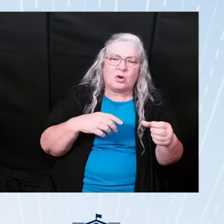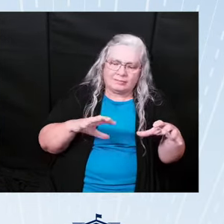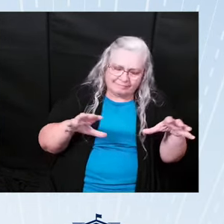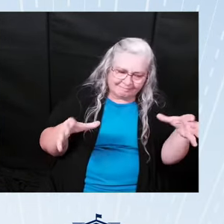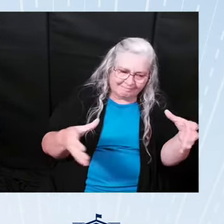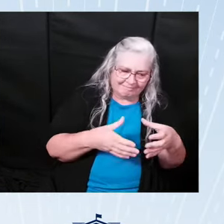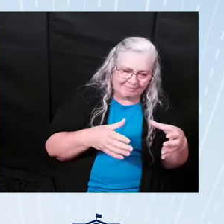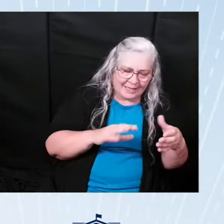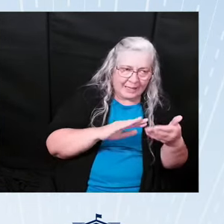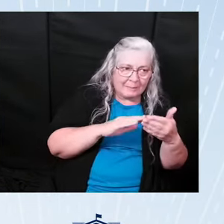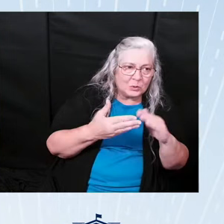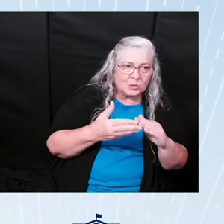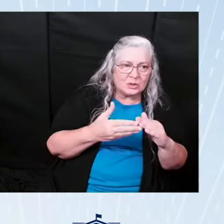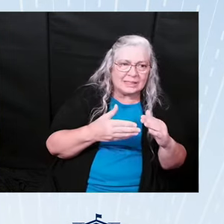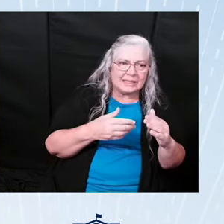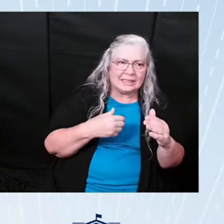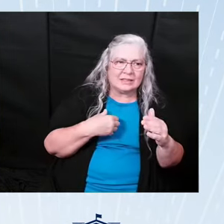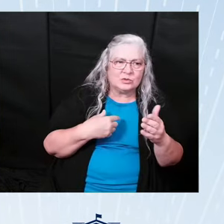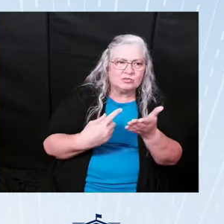change.